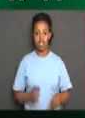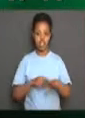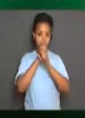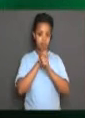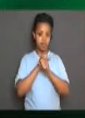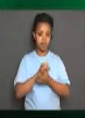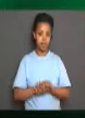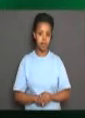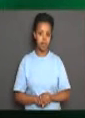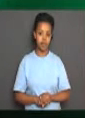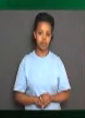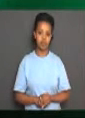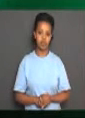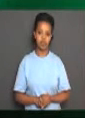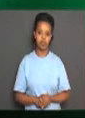Time's up.